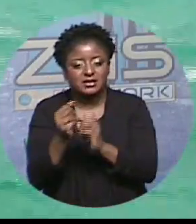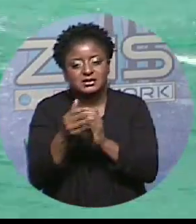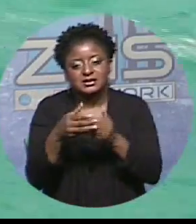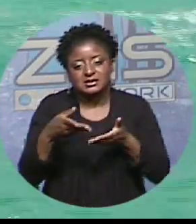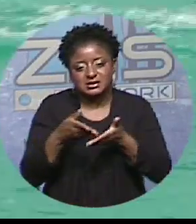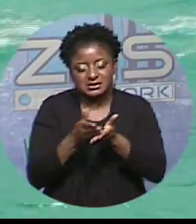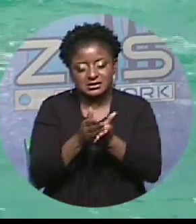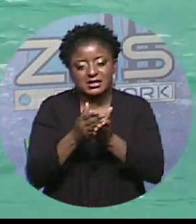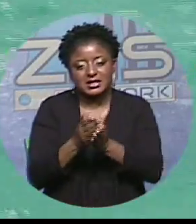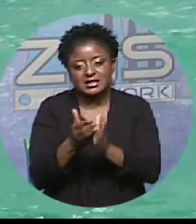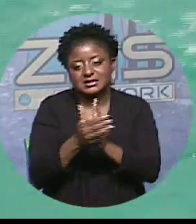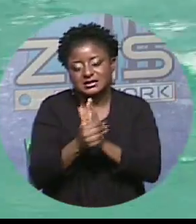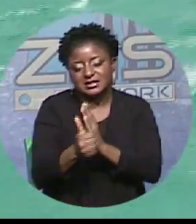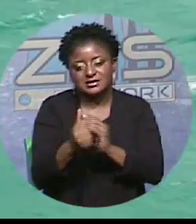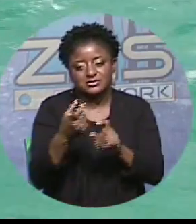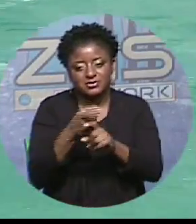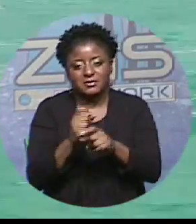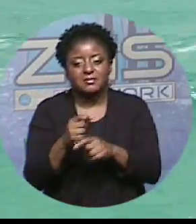from? My dad,